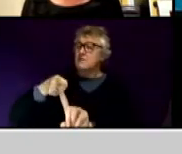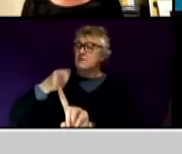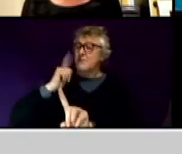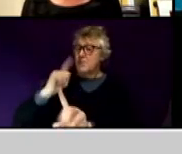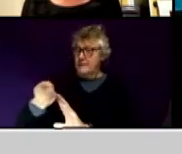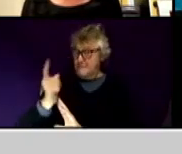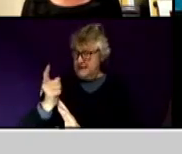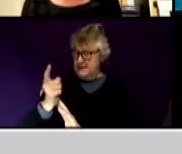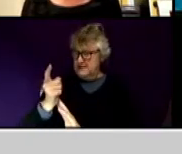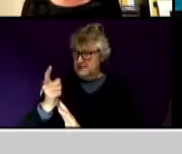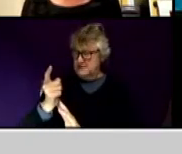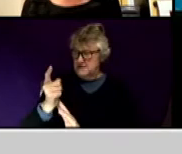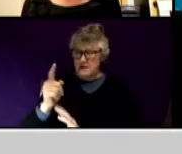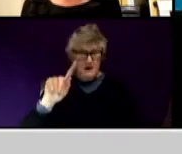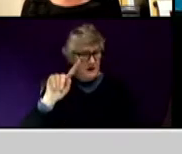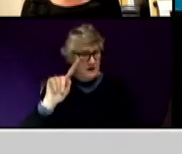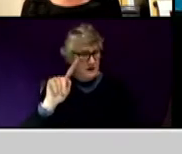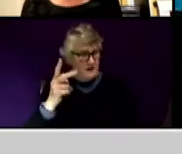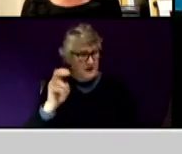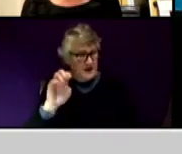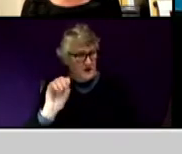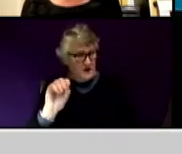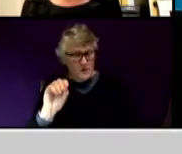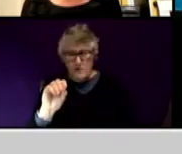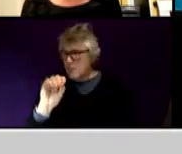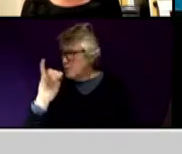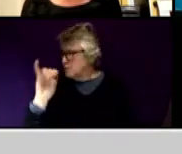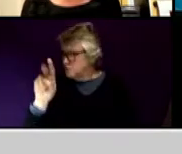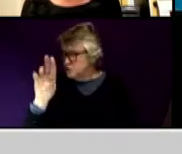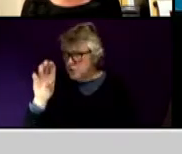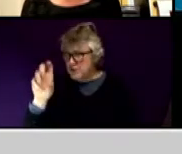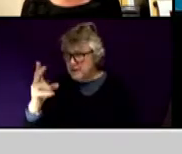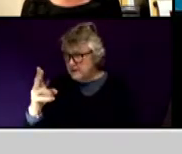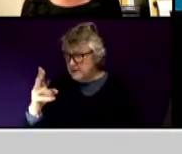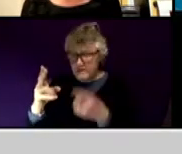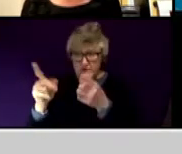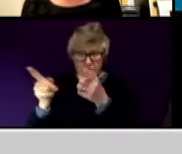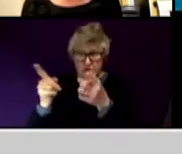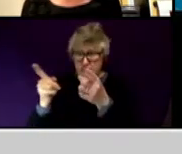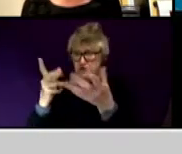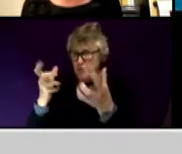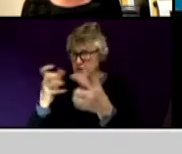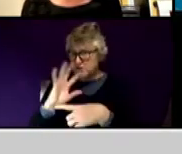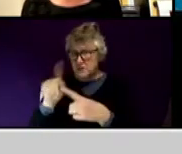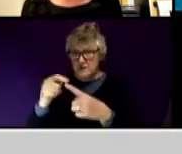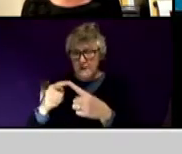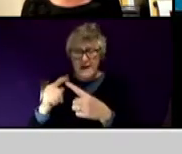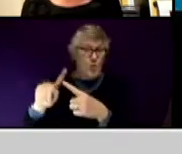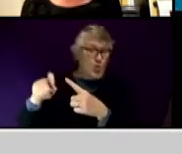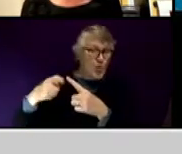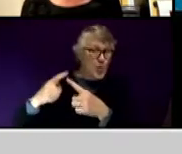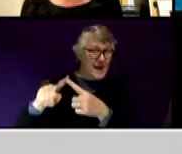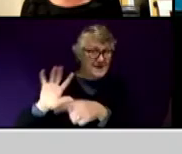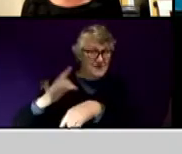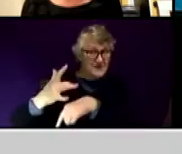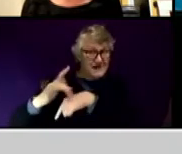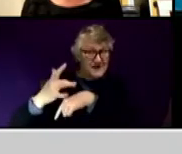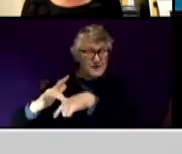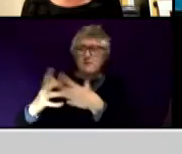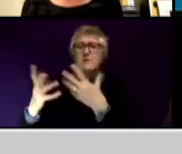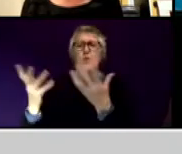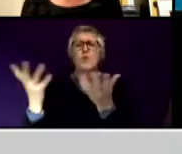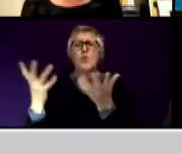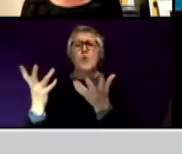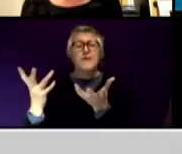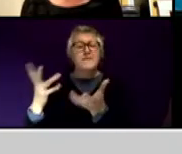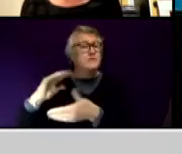want to talk about when they will be available to people or what the process is for that?